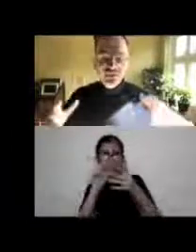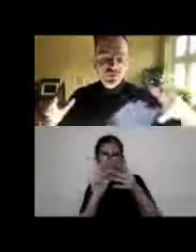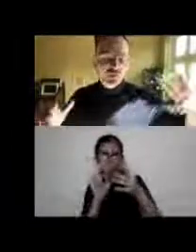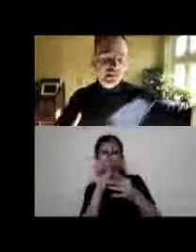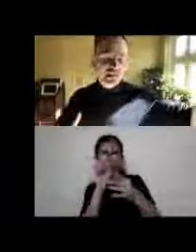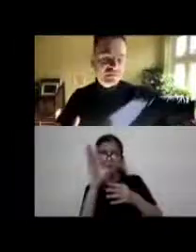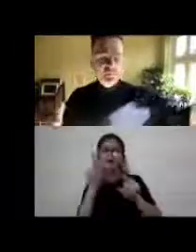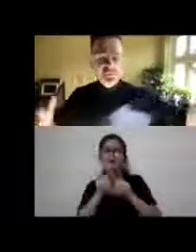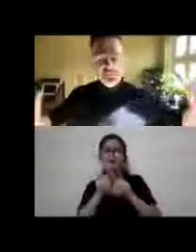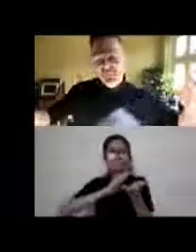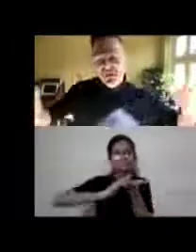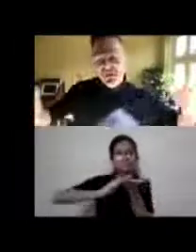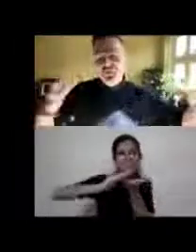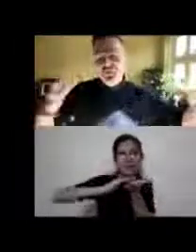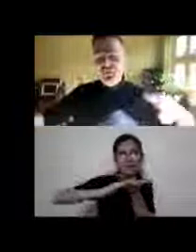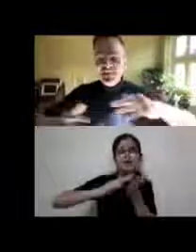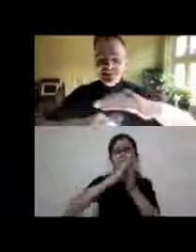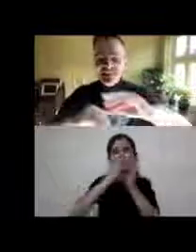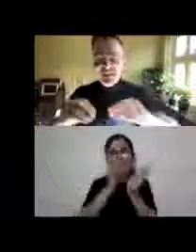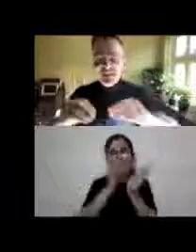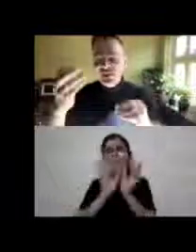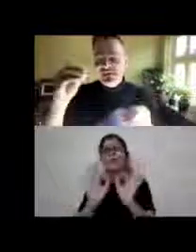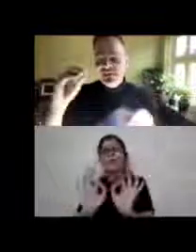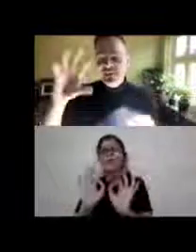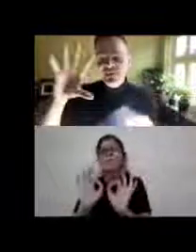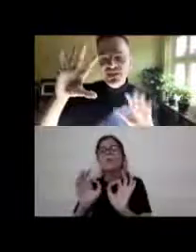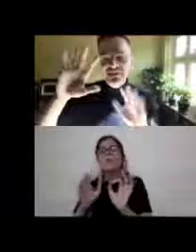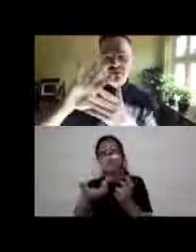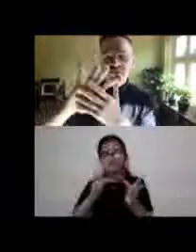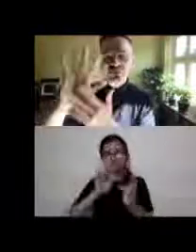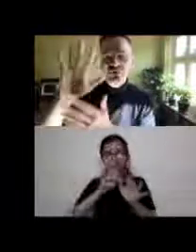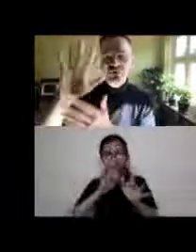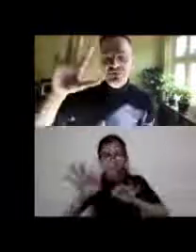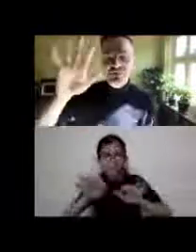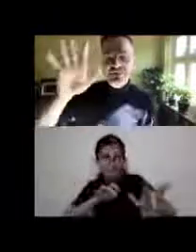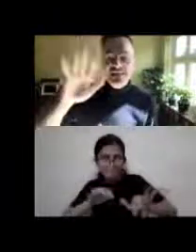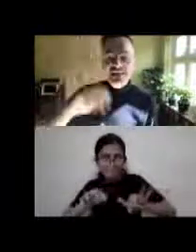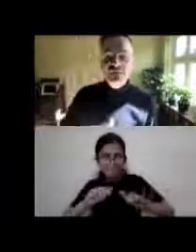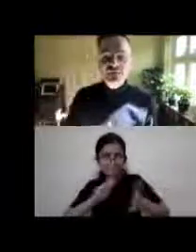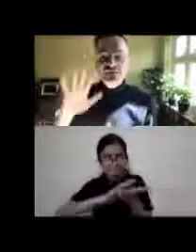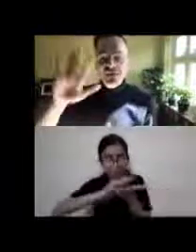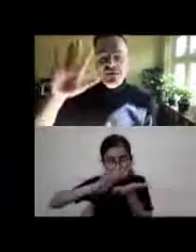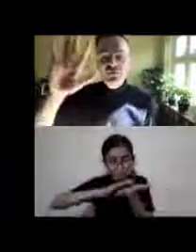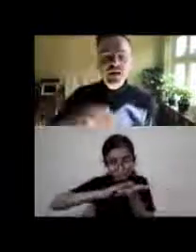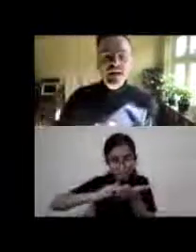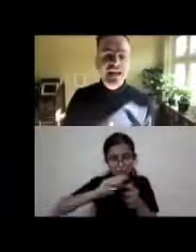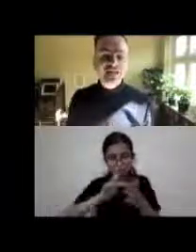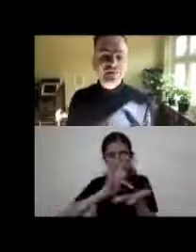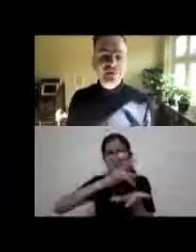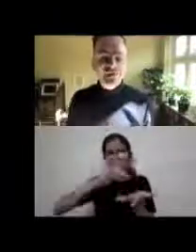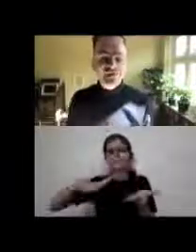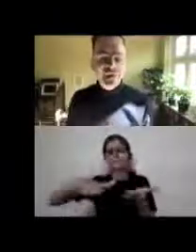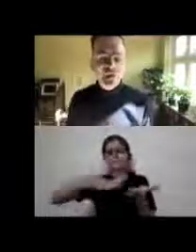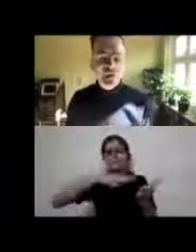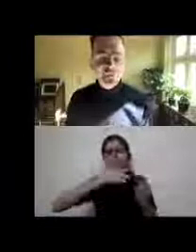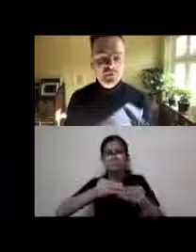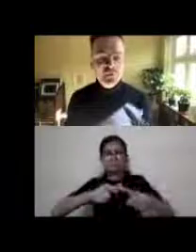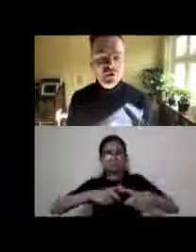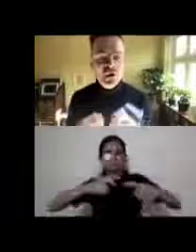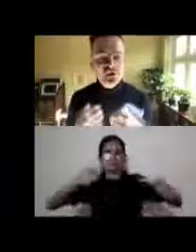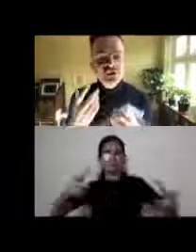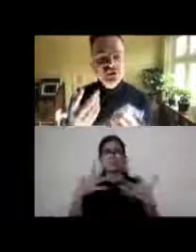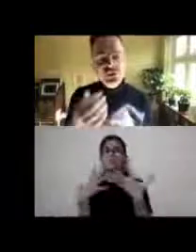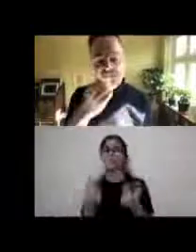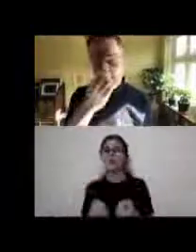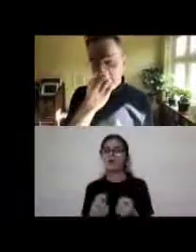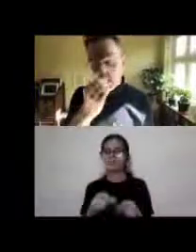tactile, you need a lot of space because it is connected to the size of your hand, of course. So